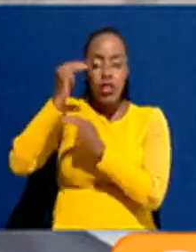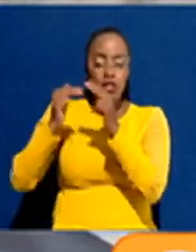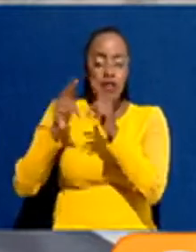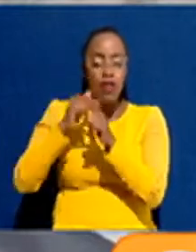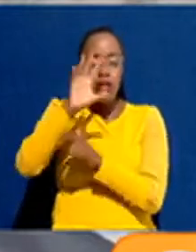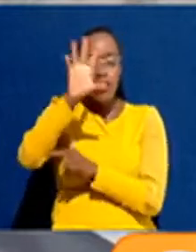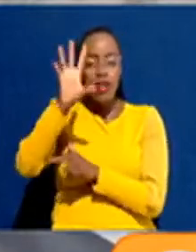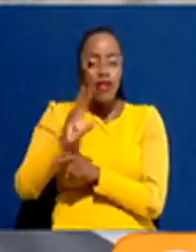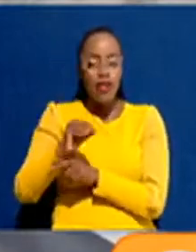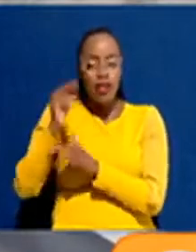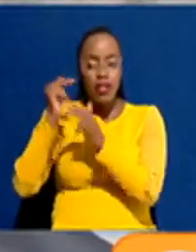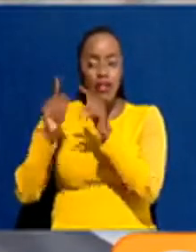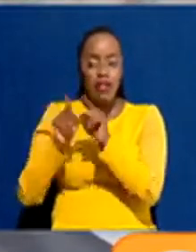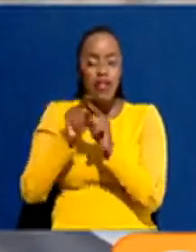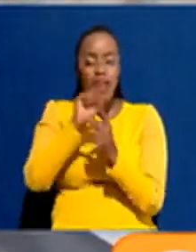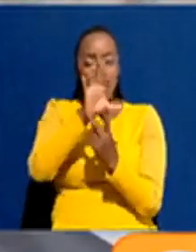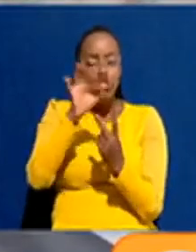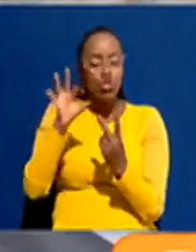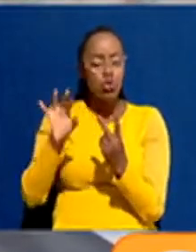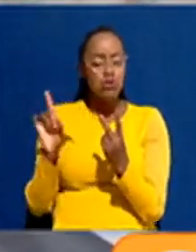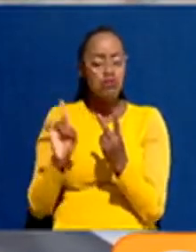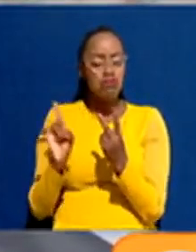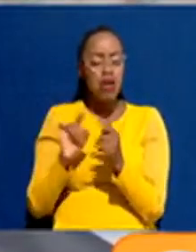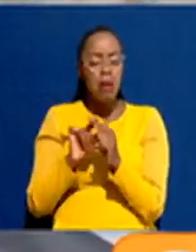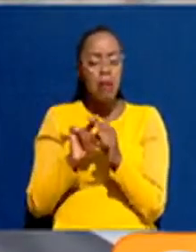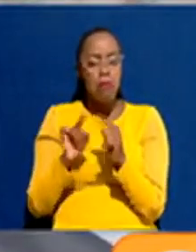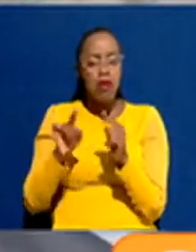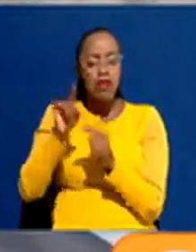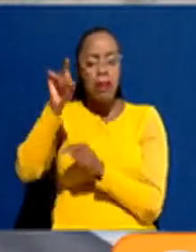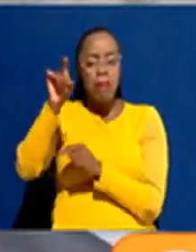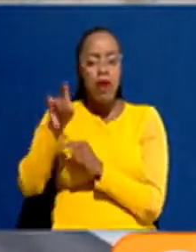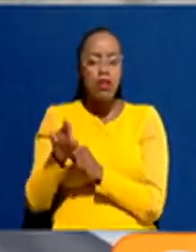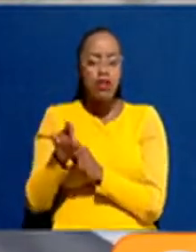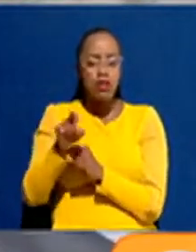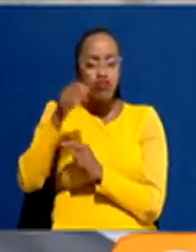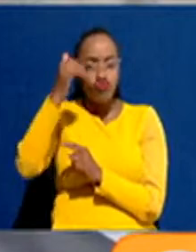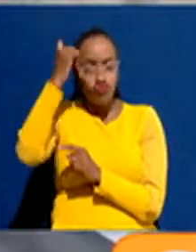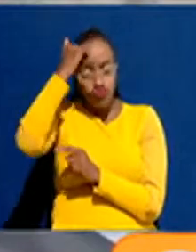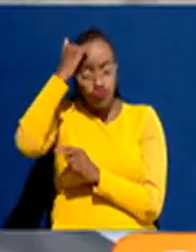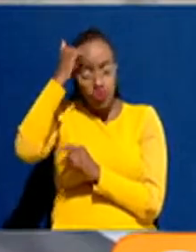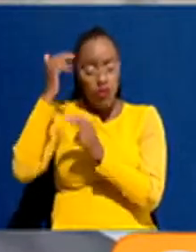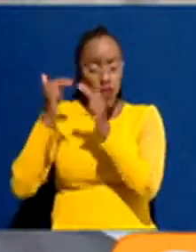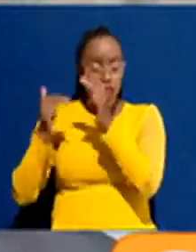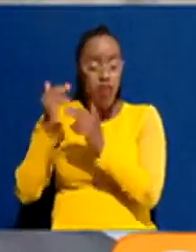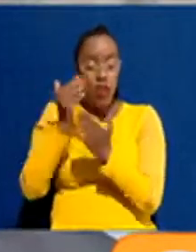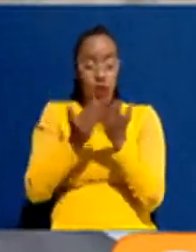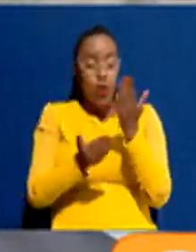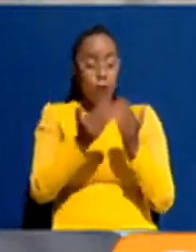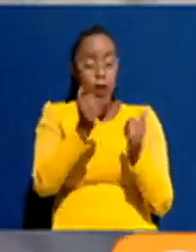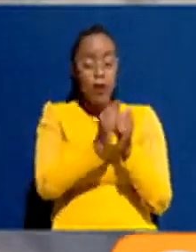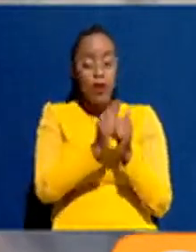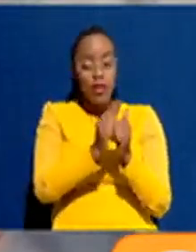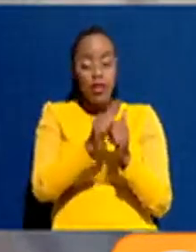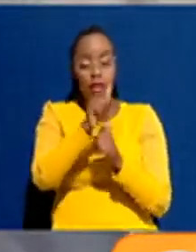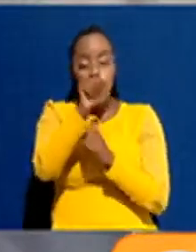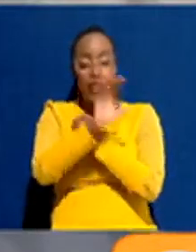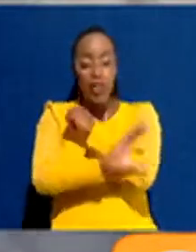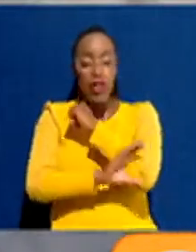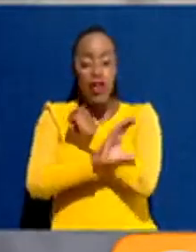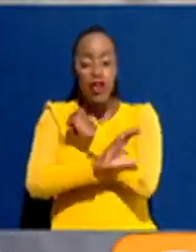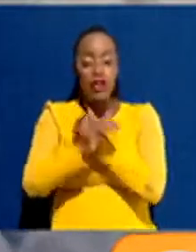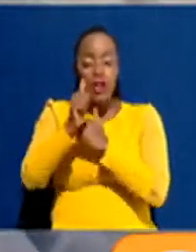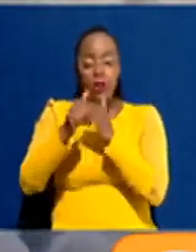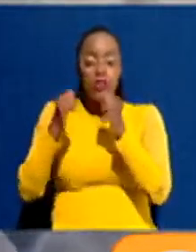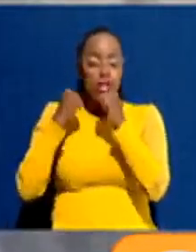Africa, not as a choice, but mandatory, compared to other countries that appear